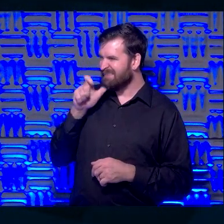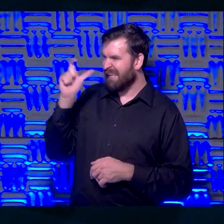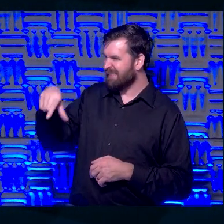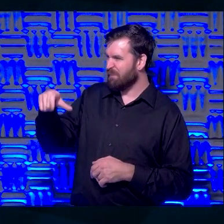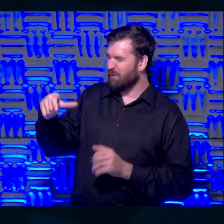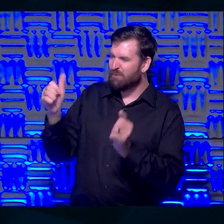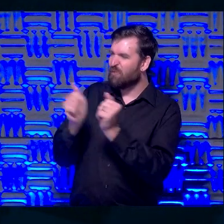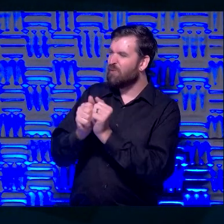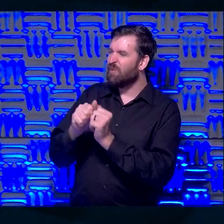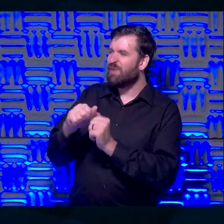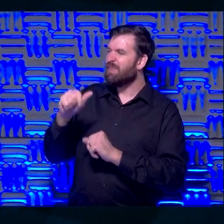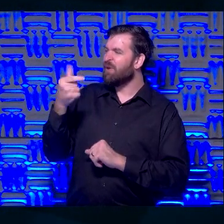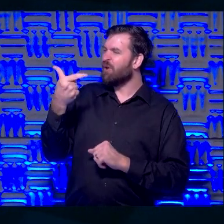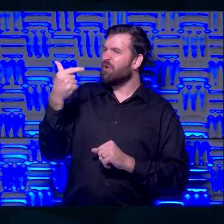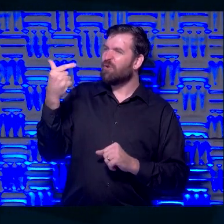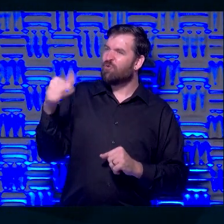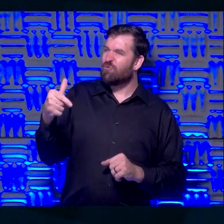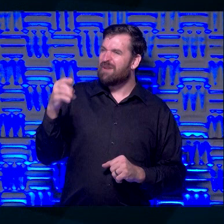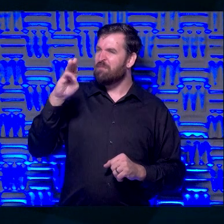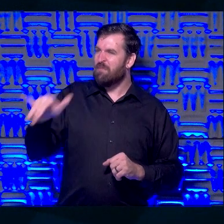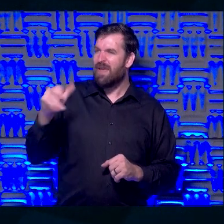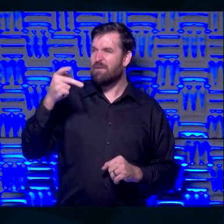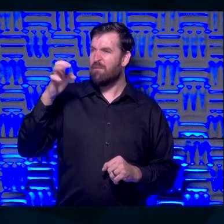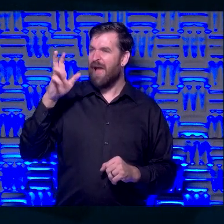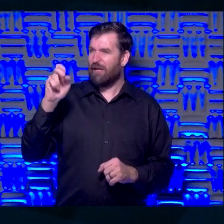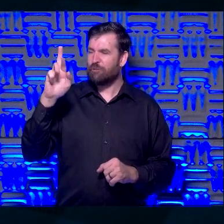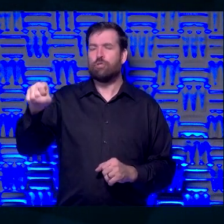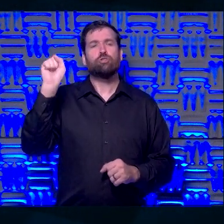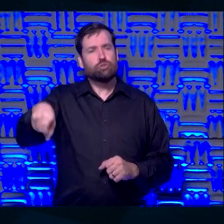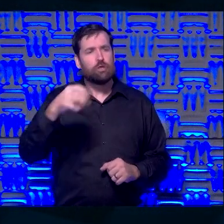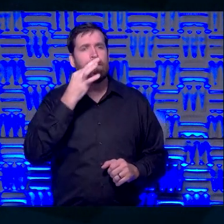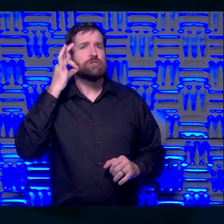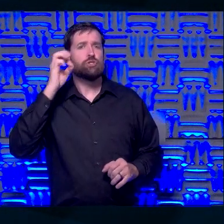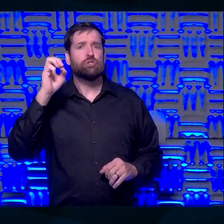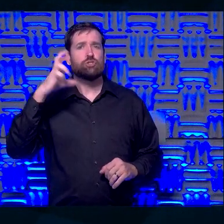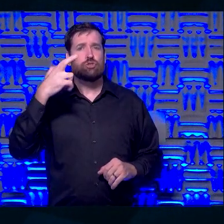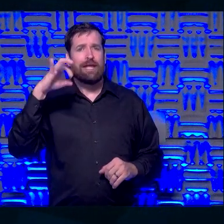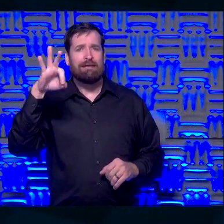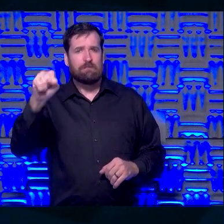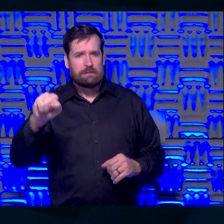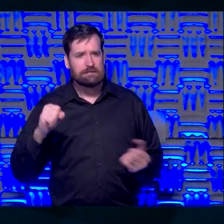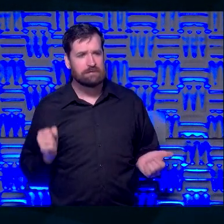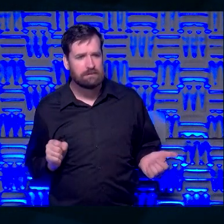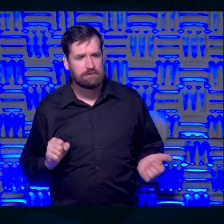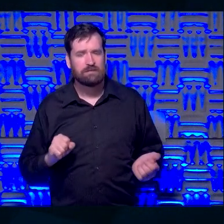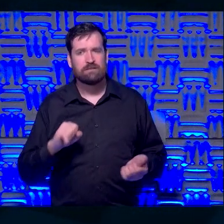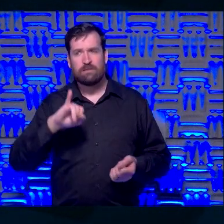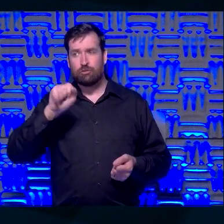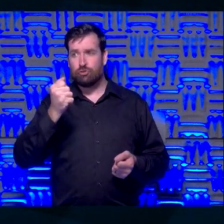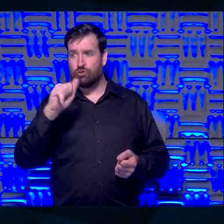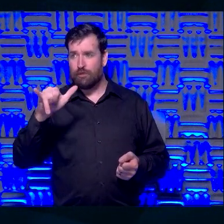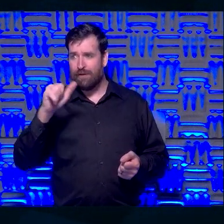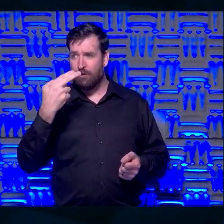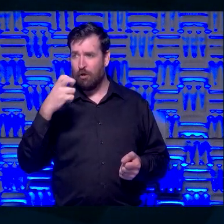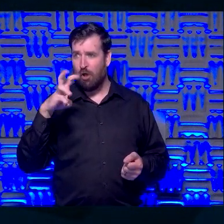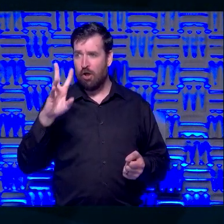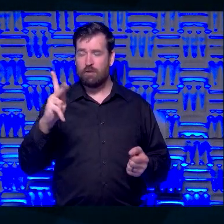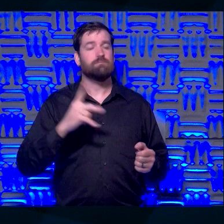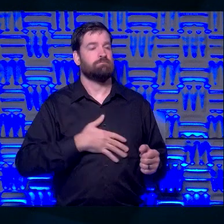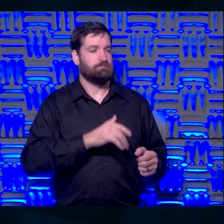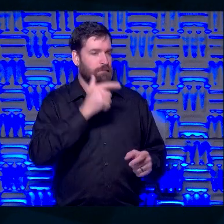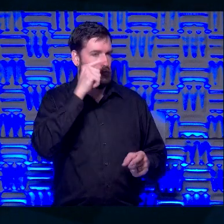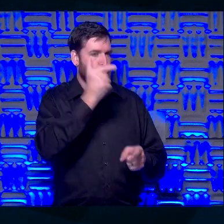Green Bay Packers mask. It should have been A Chiefs. Chiefs Yeah. Bears mask. Jayhawk. So this is